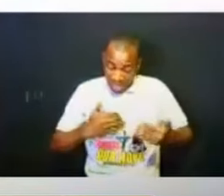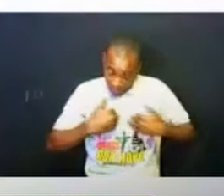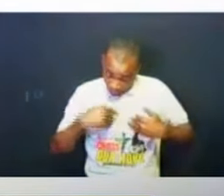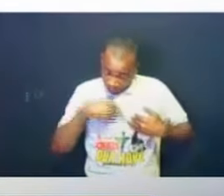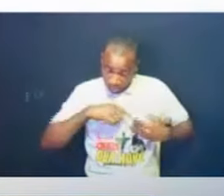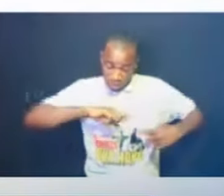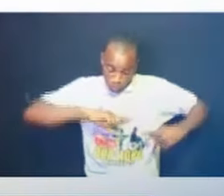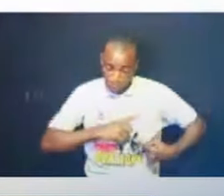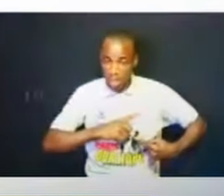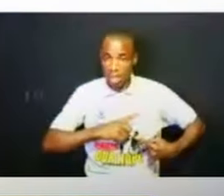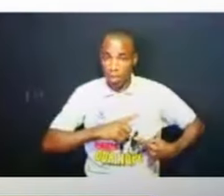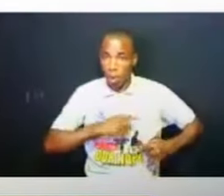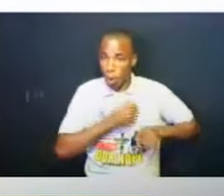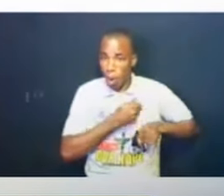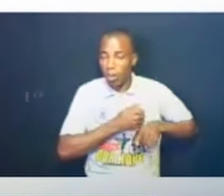carrier.